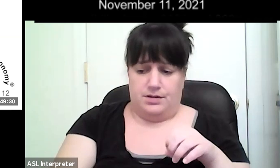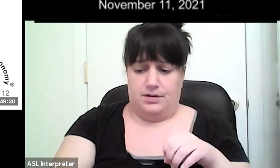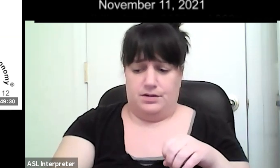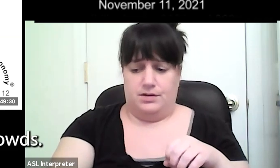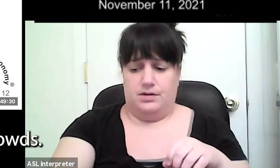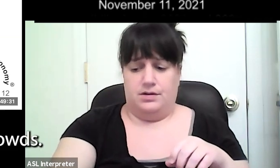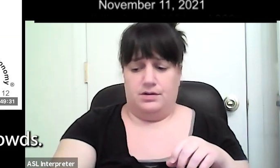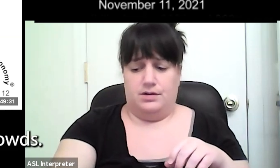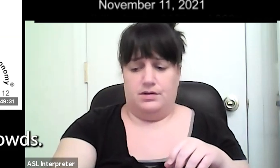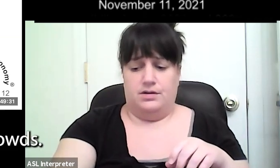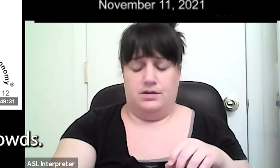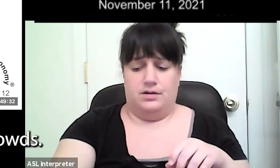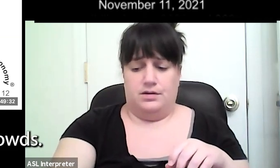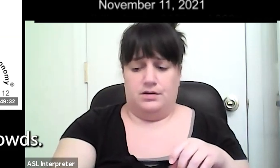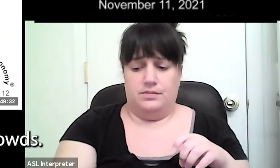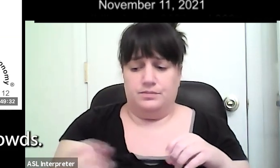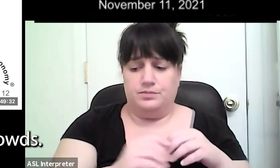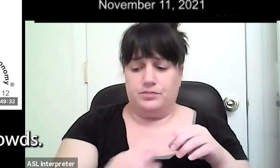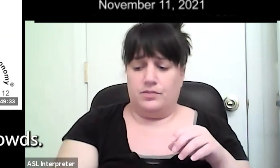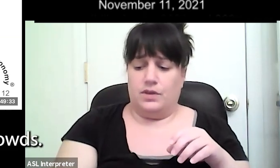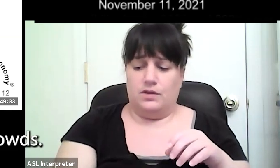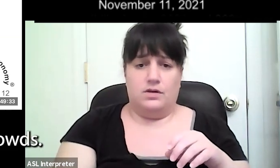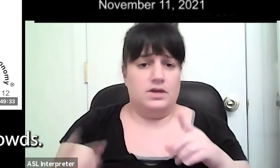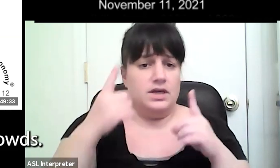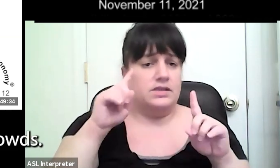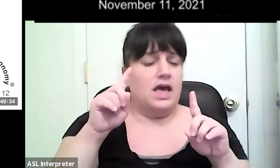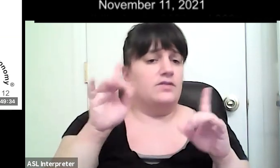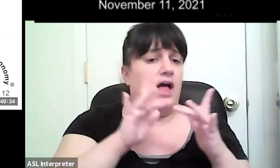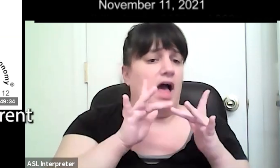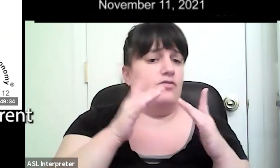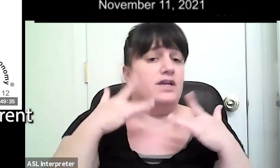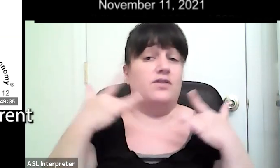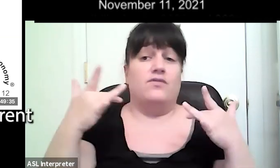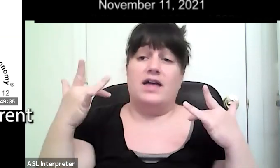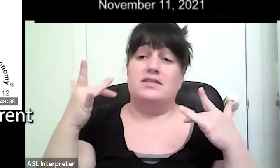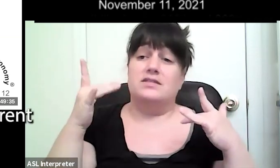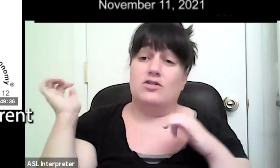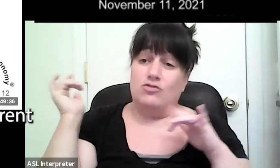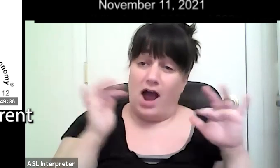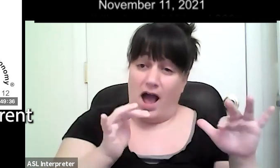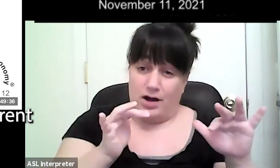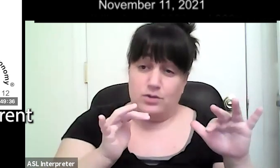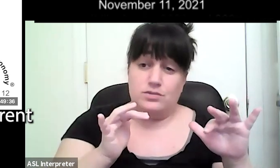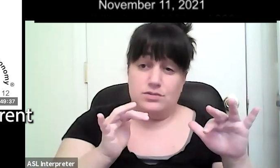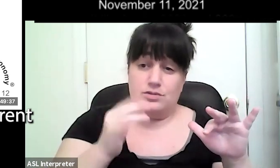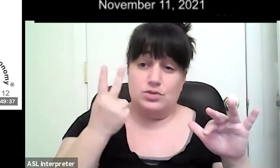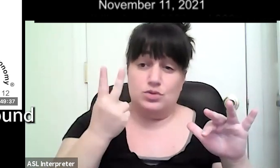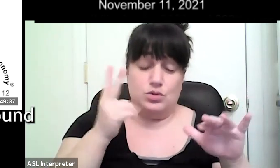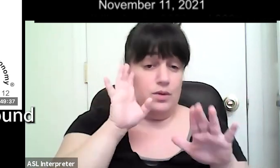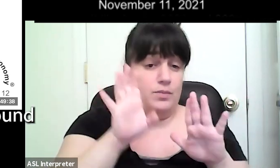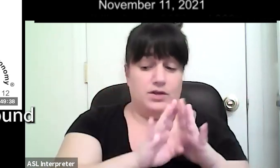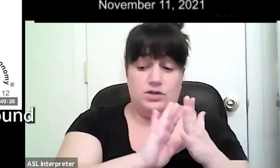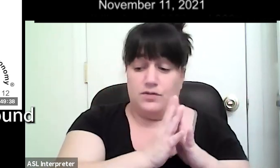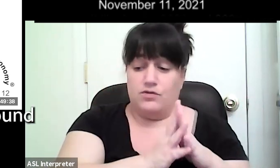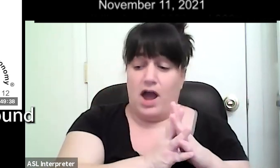And then very successful outreach events are going to bring in crowds. So there's 2 pictures of different crowd scenes.